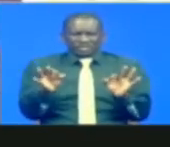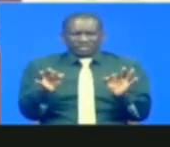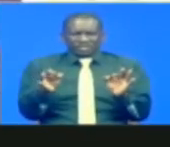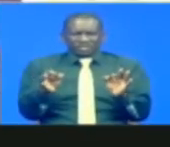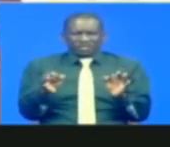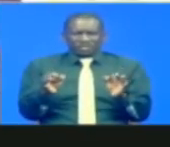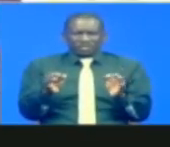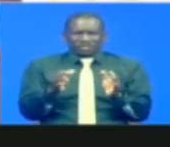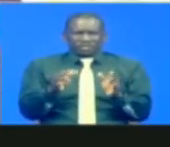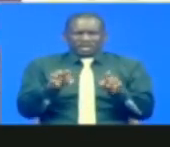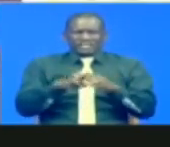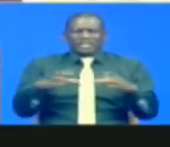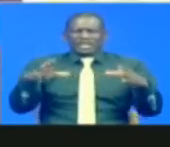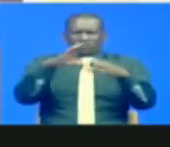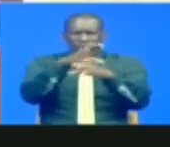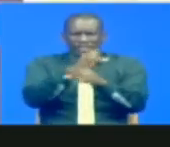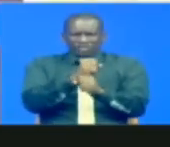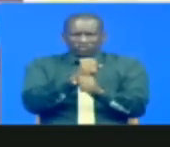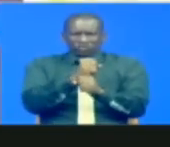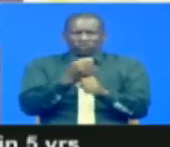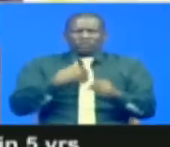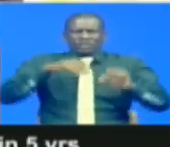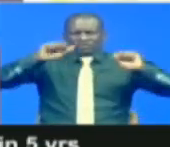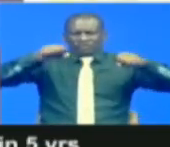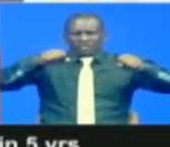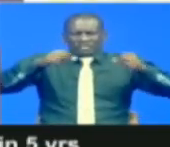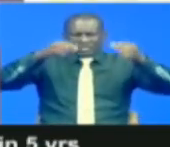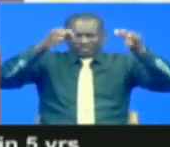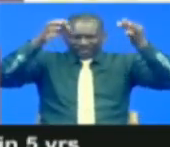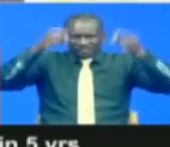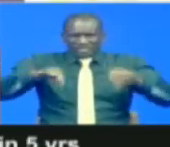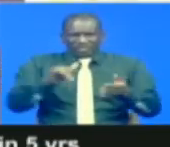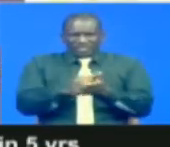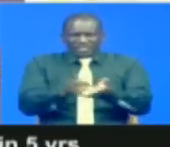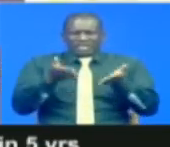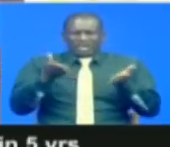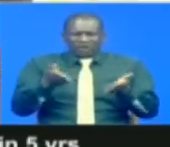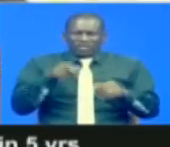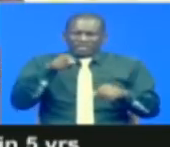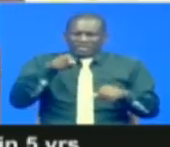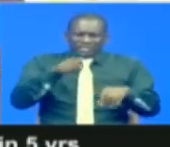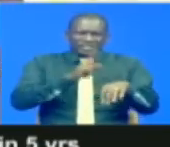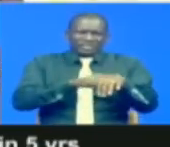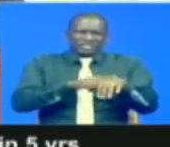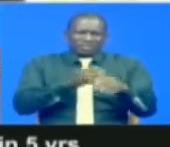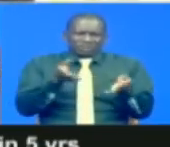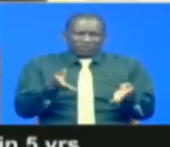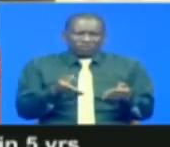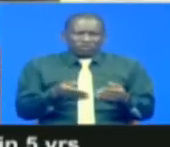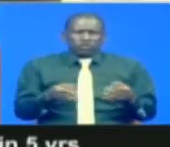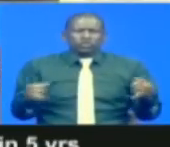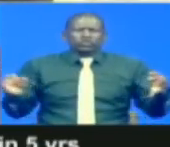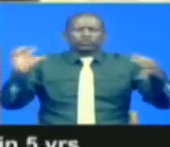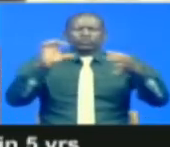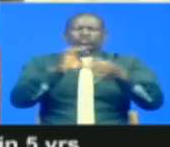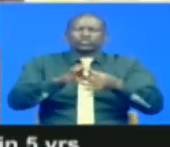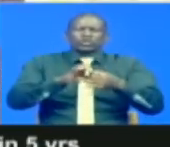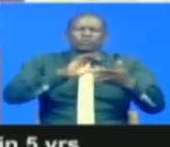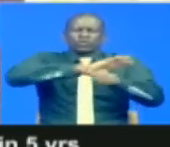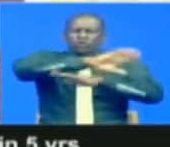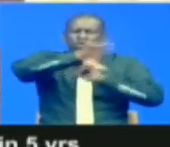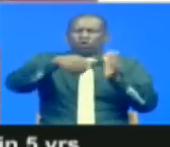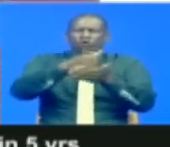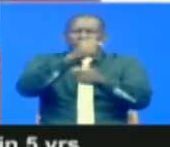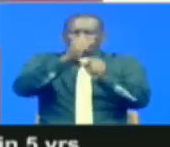an organization that now is the time to team up with all the workers of